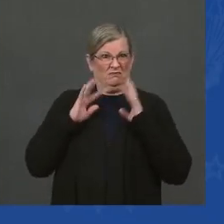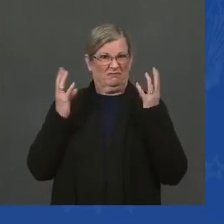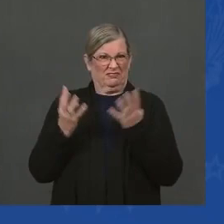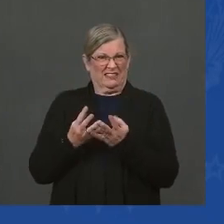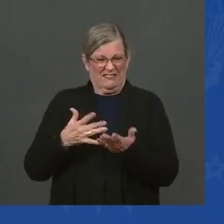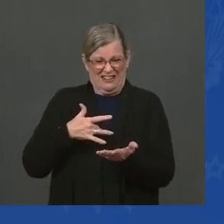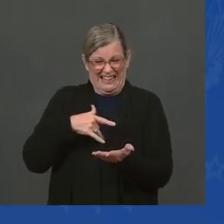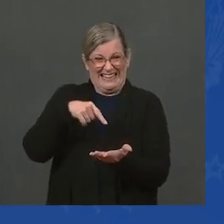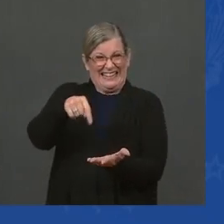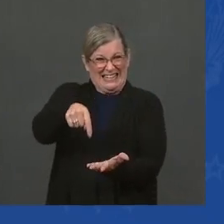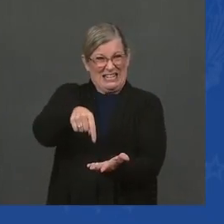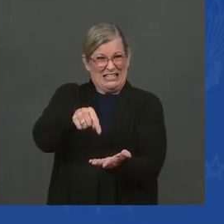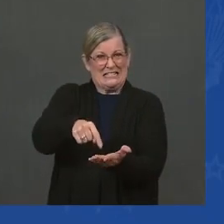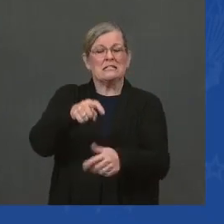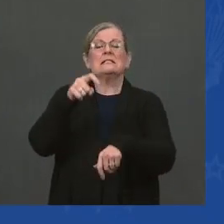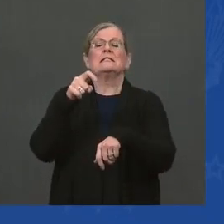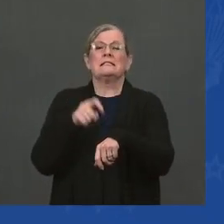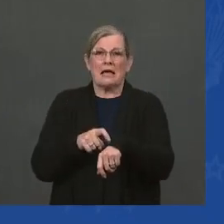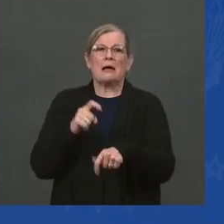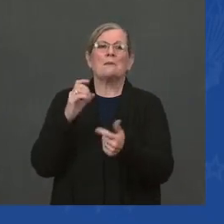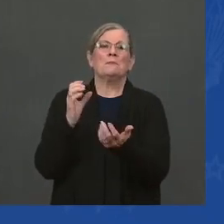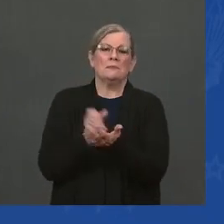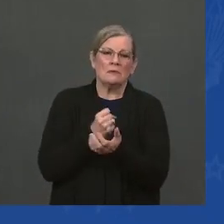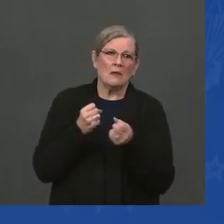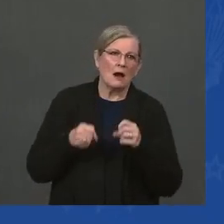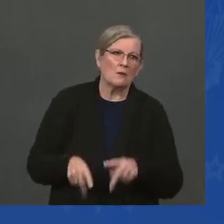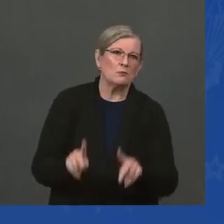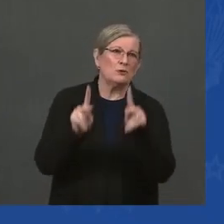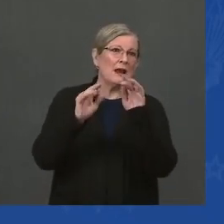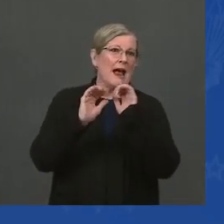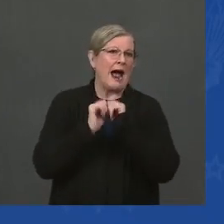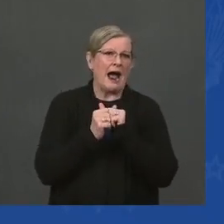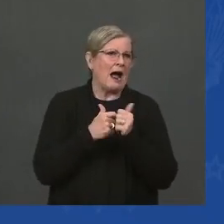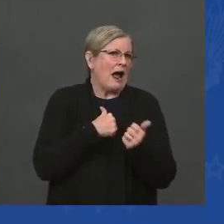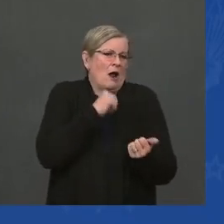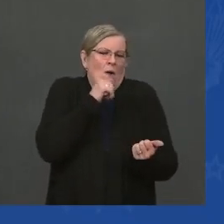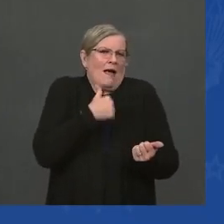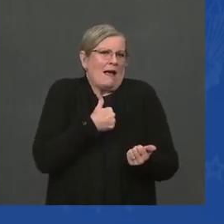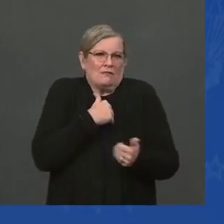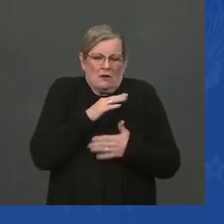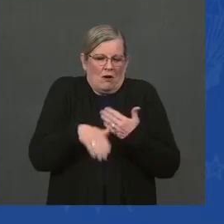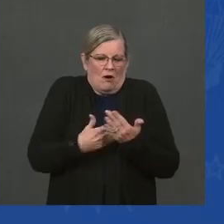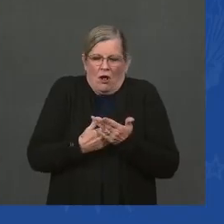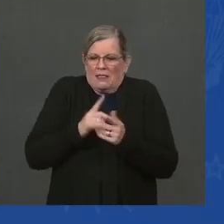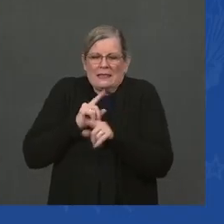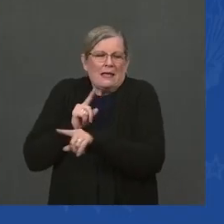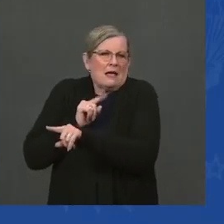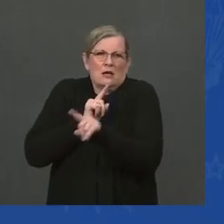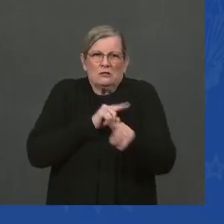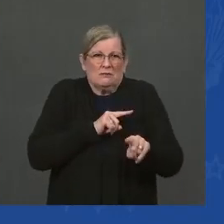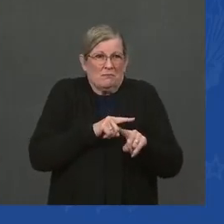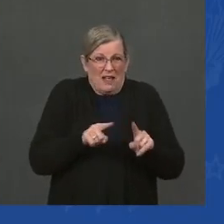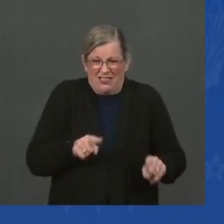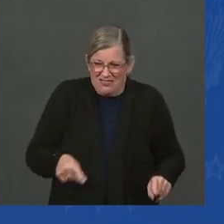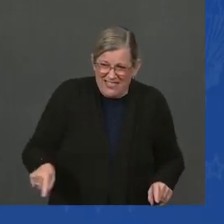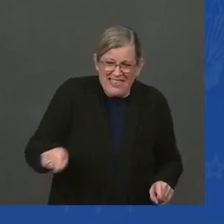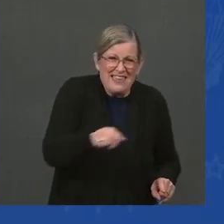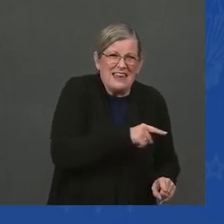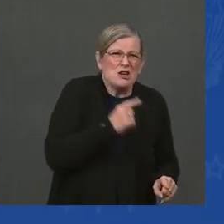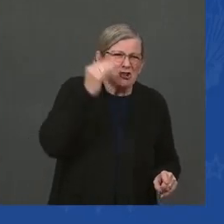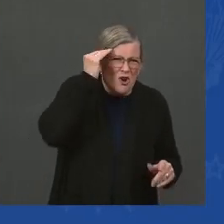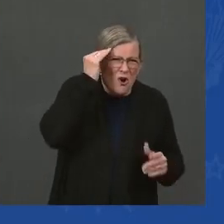or exactly how to do it. Not that I have all the answers, I'm not implying that, but they know that. They know that growth rests